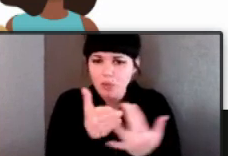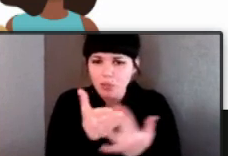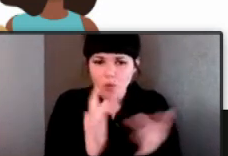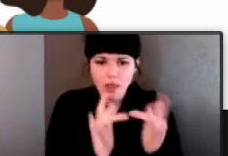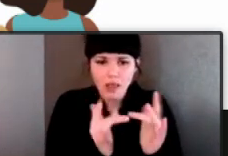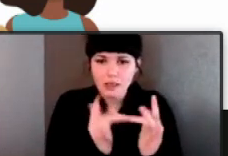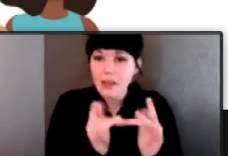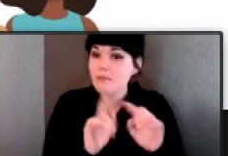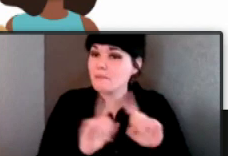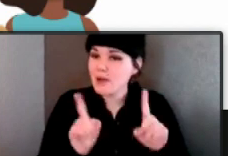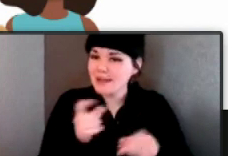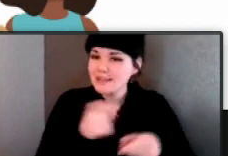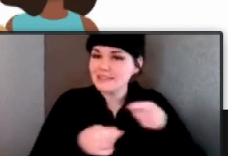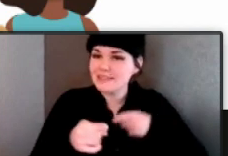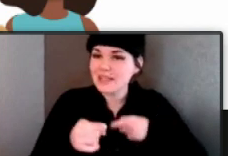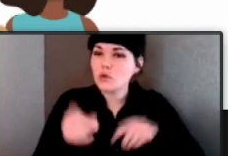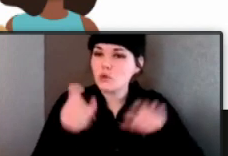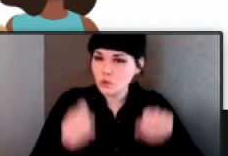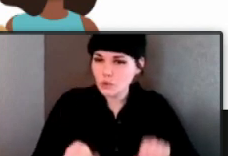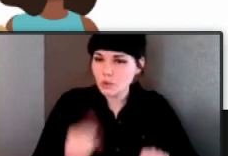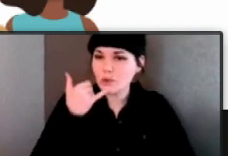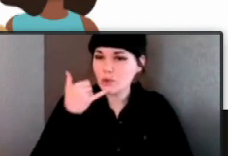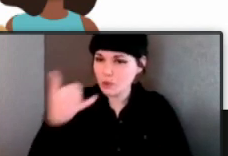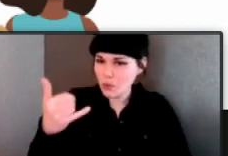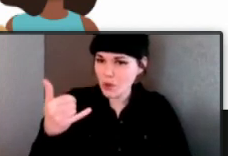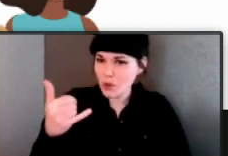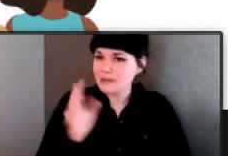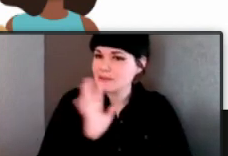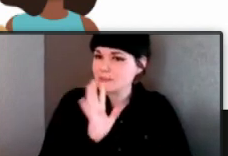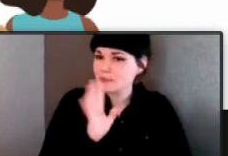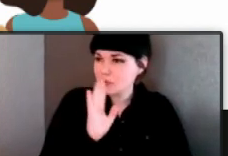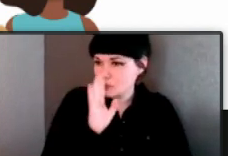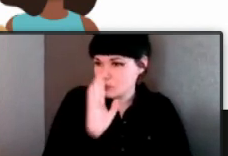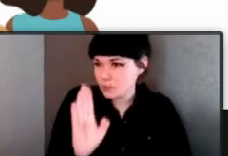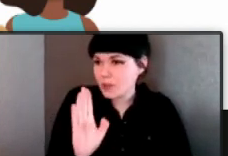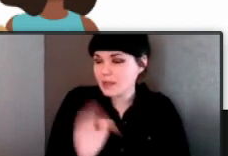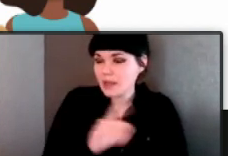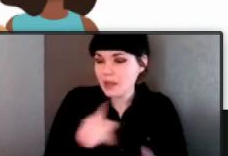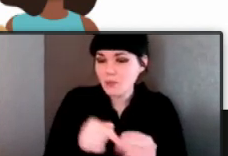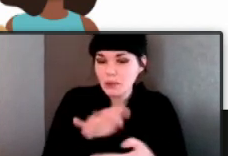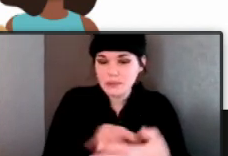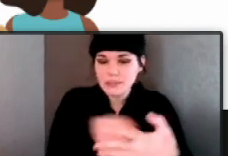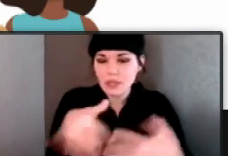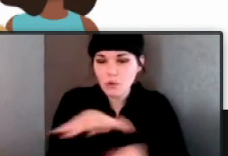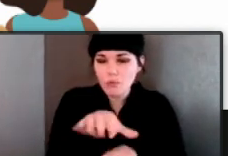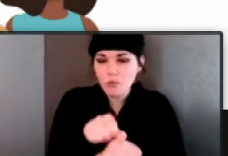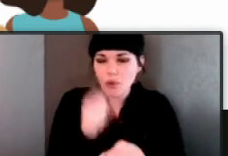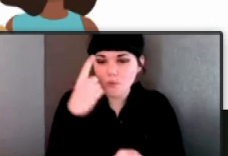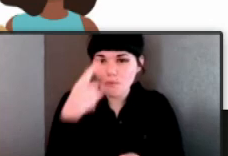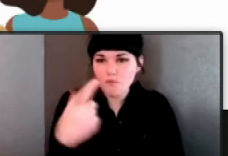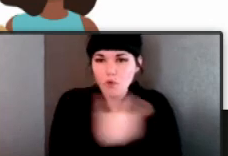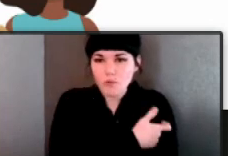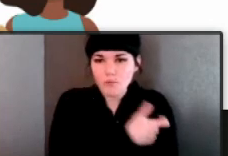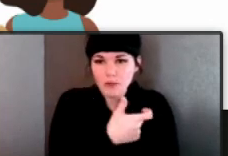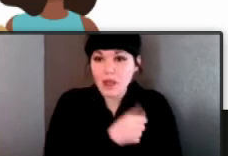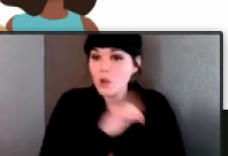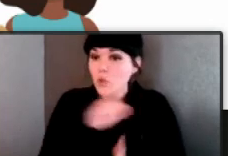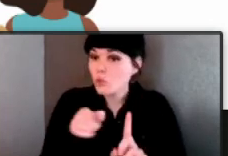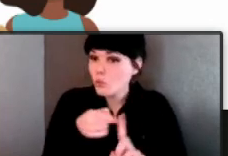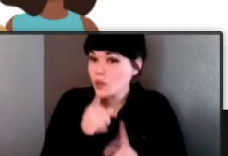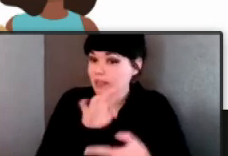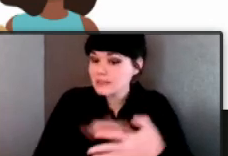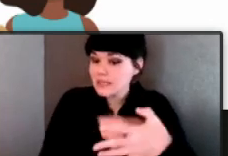someone or phone-to-phone with someone about making your vaccine appointment. They're gonna ask you a couple of questions when you make your